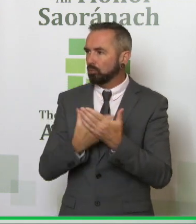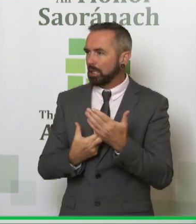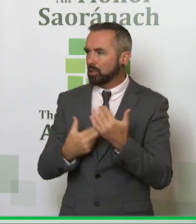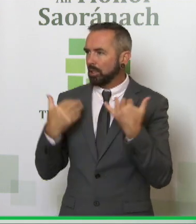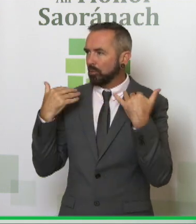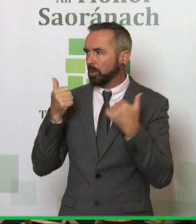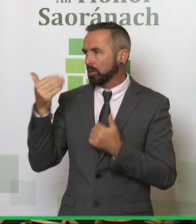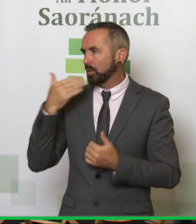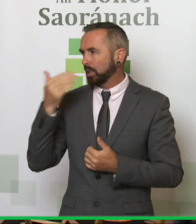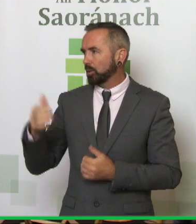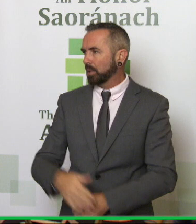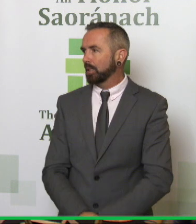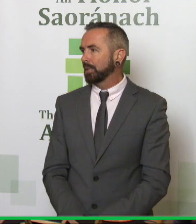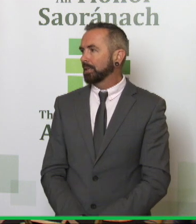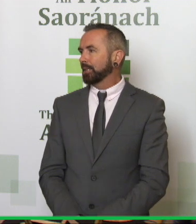Caroline, to all your team.